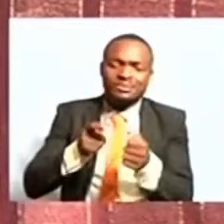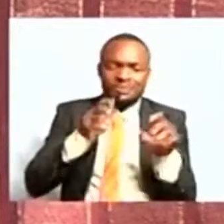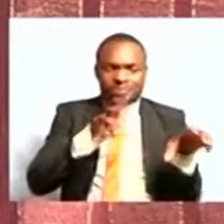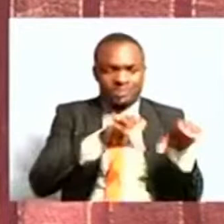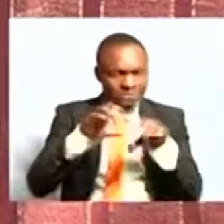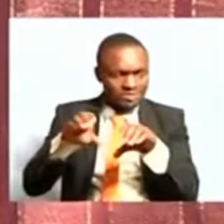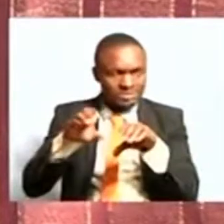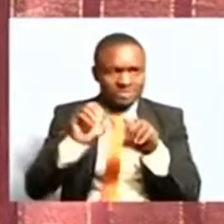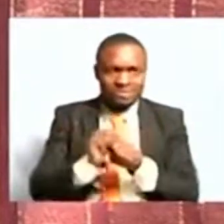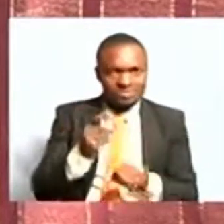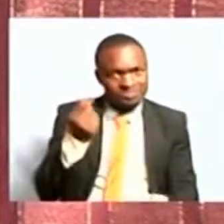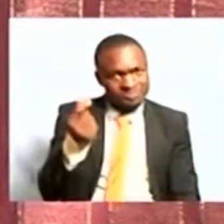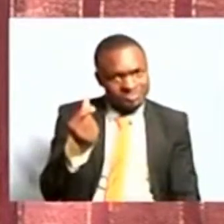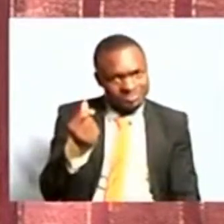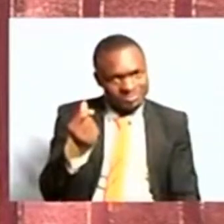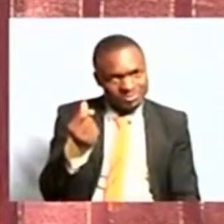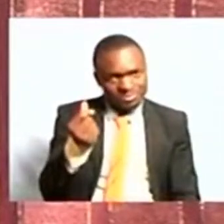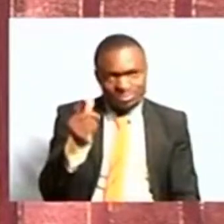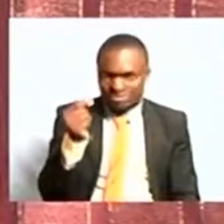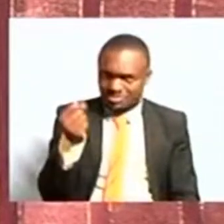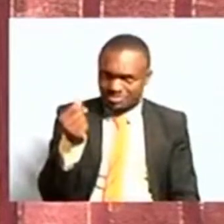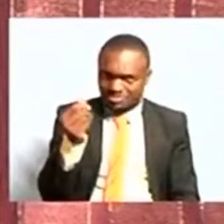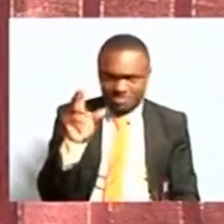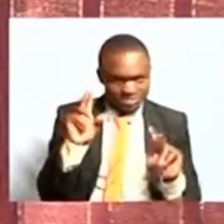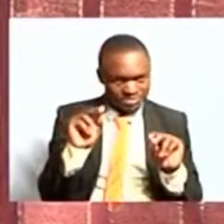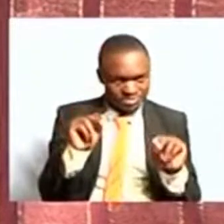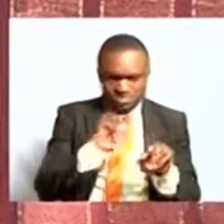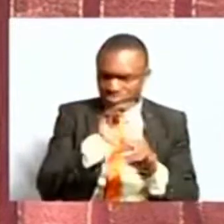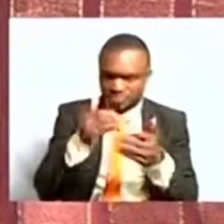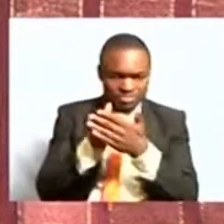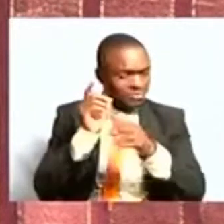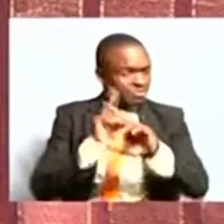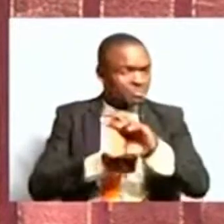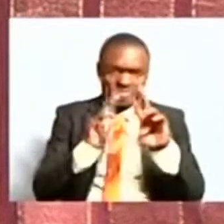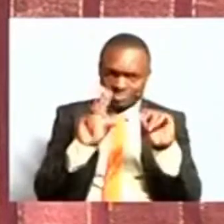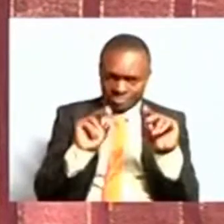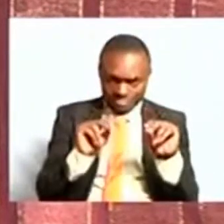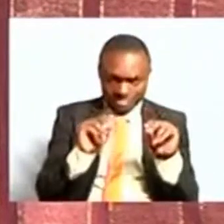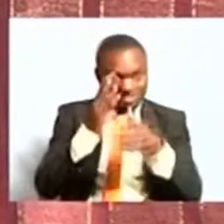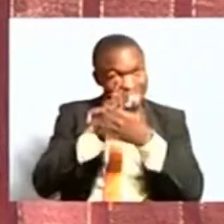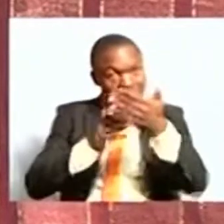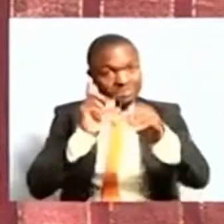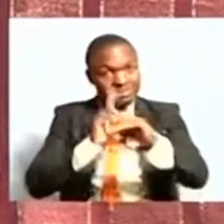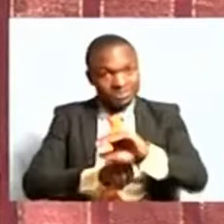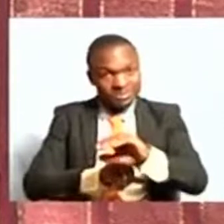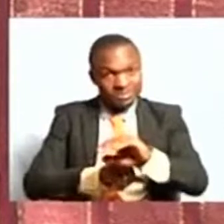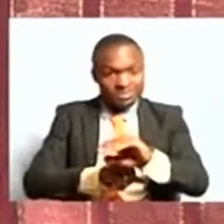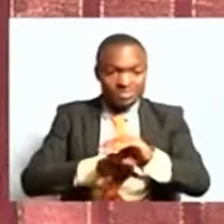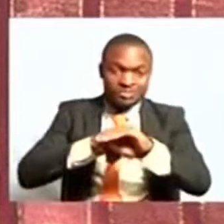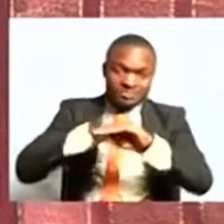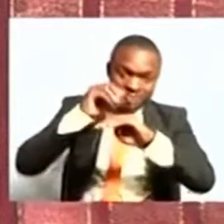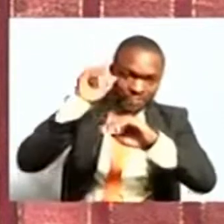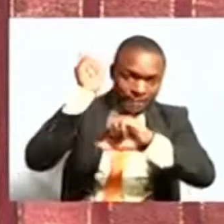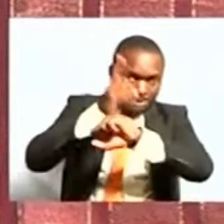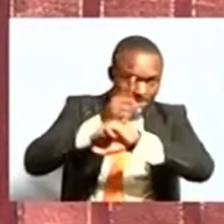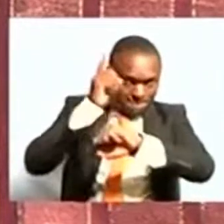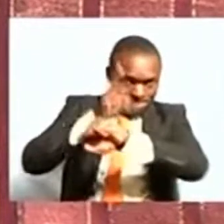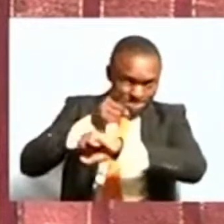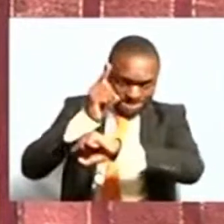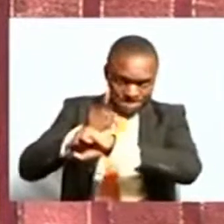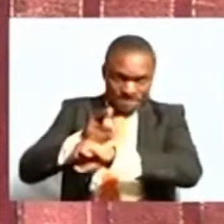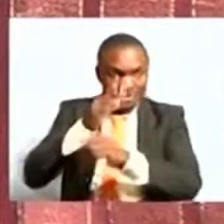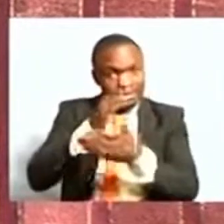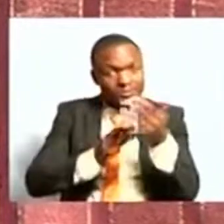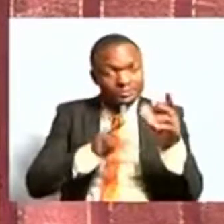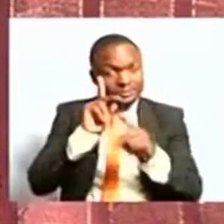with money, monetary terms, not monetary all the time. Sometimes it's the counseling, because some people